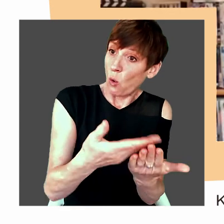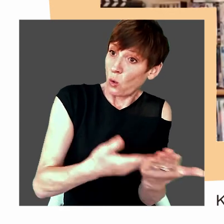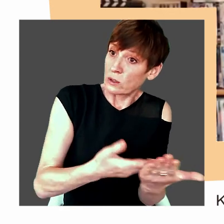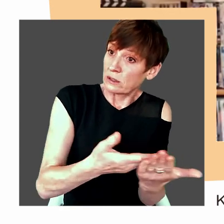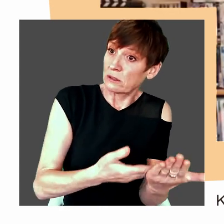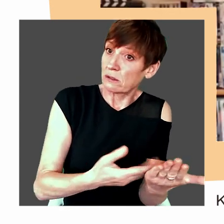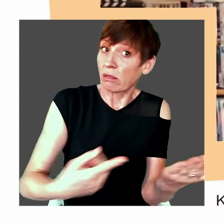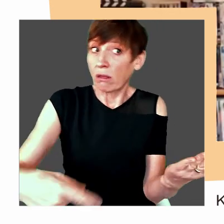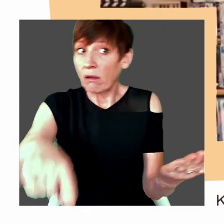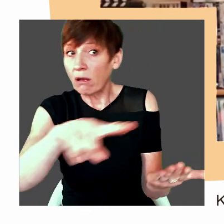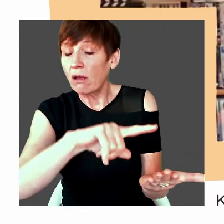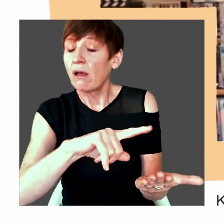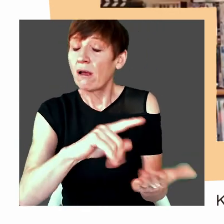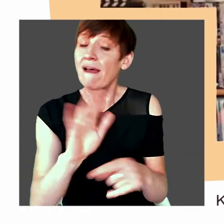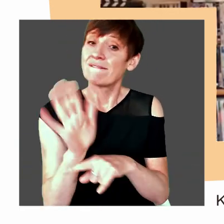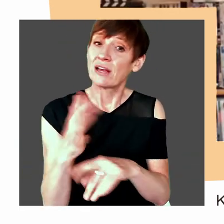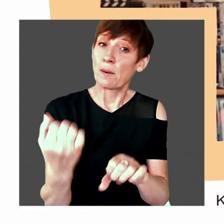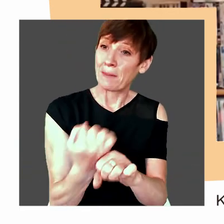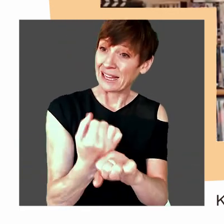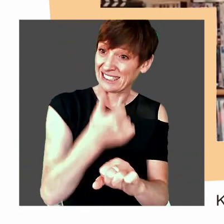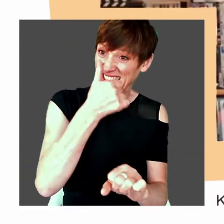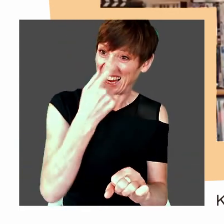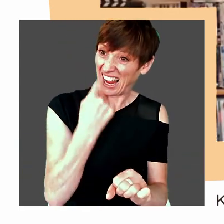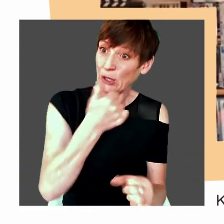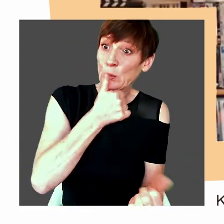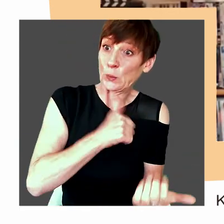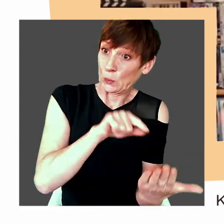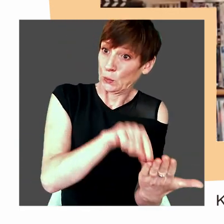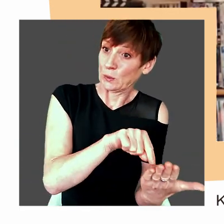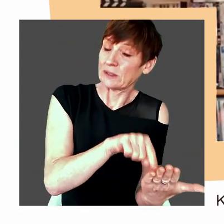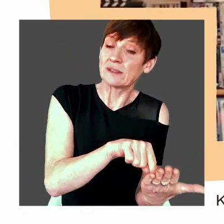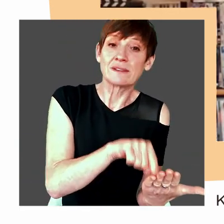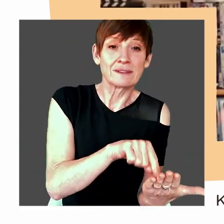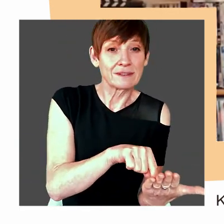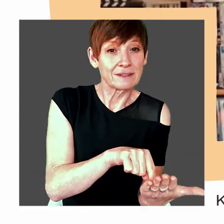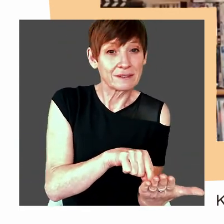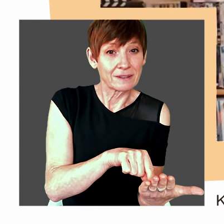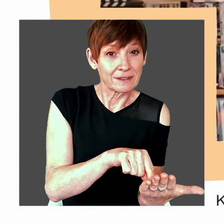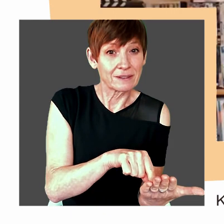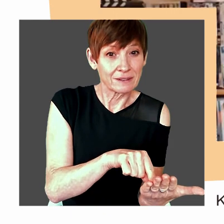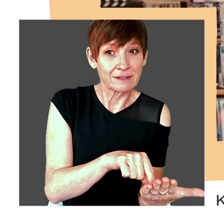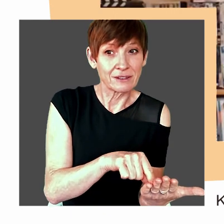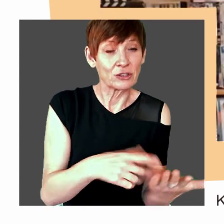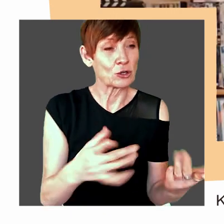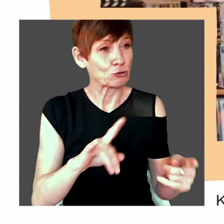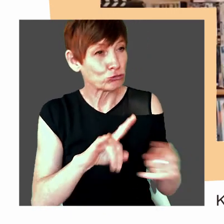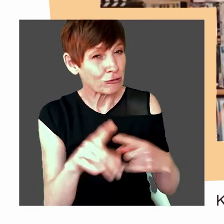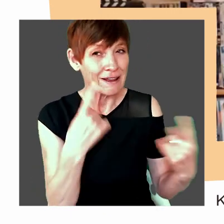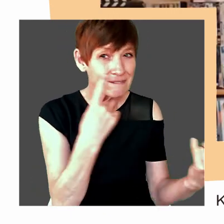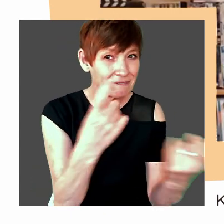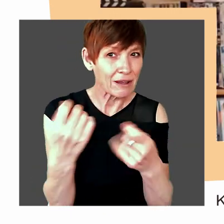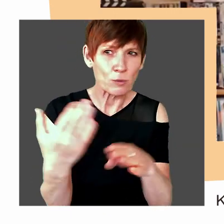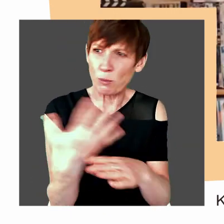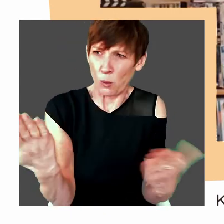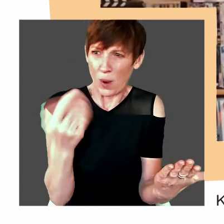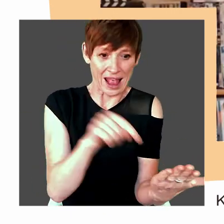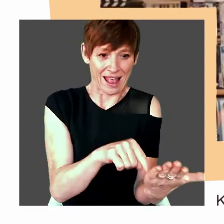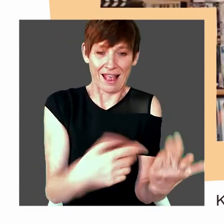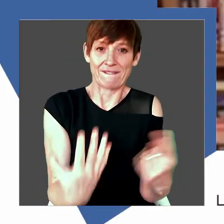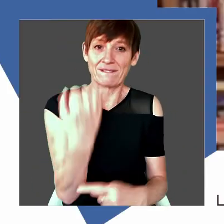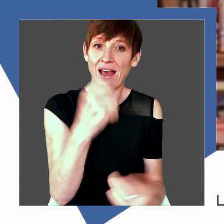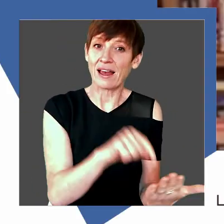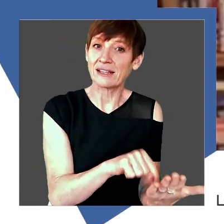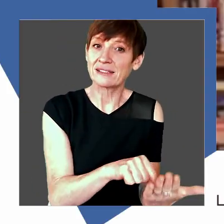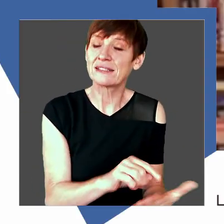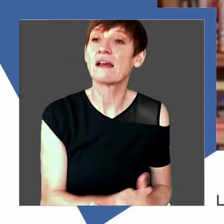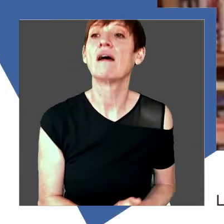can use in order to support the structures and that they need in order to make new work and find work? Where will they find it?